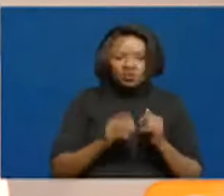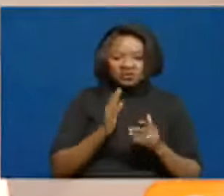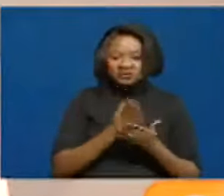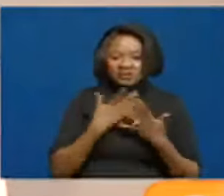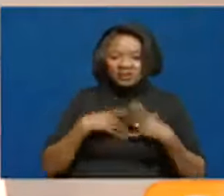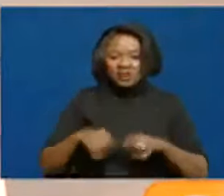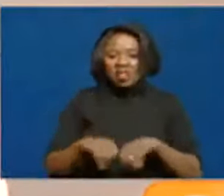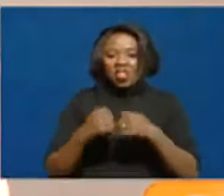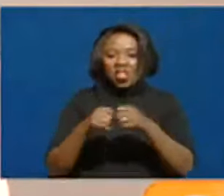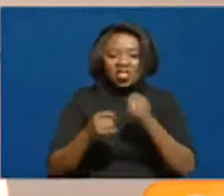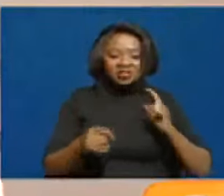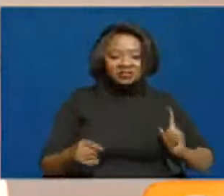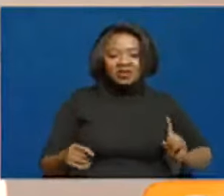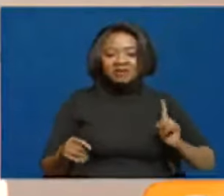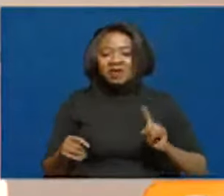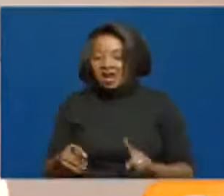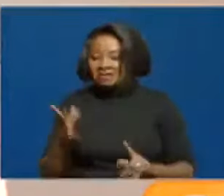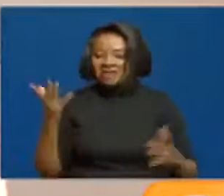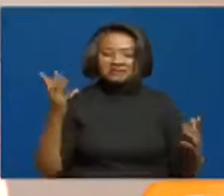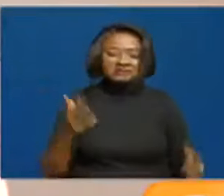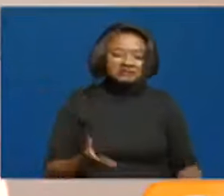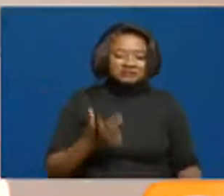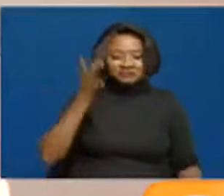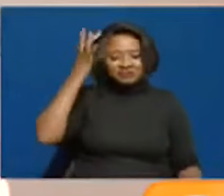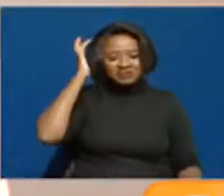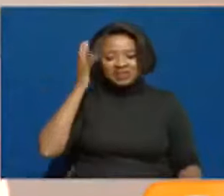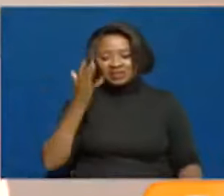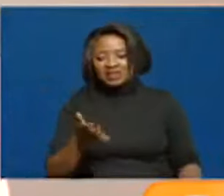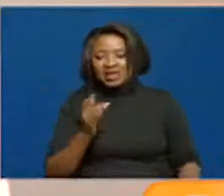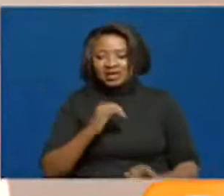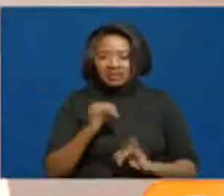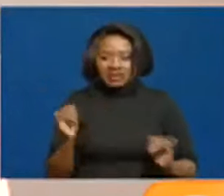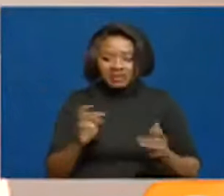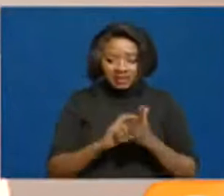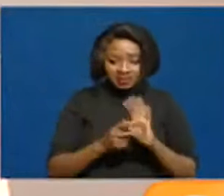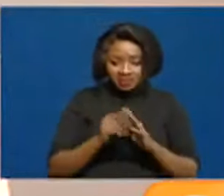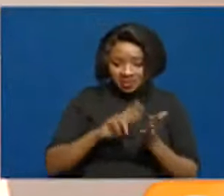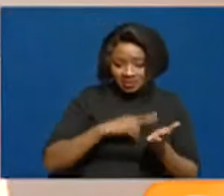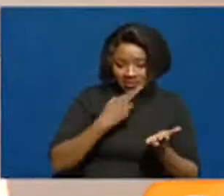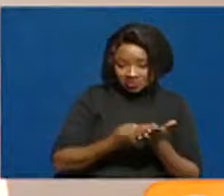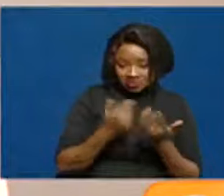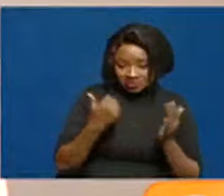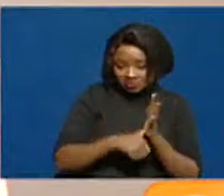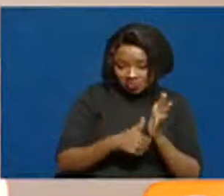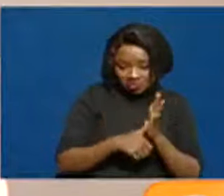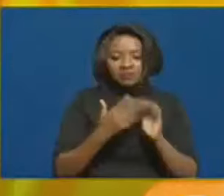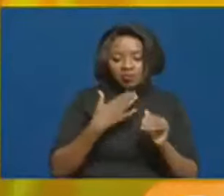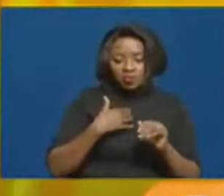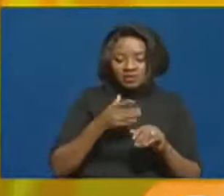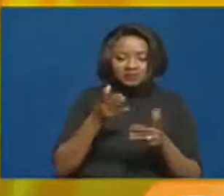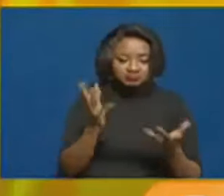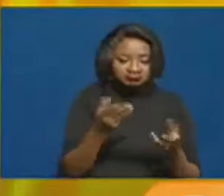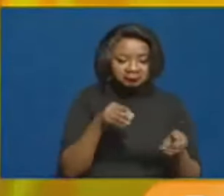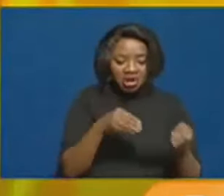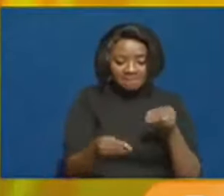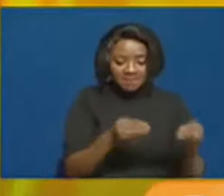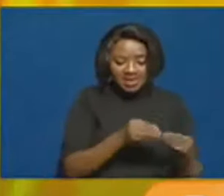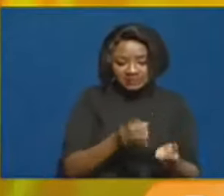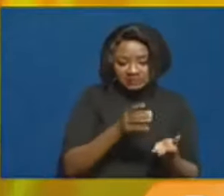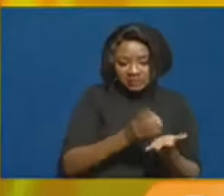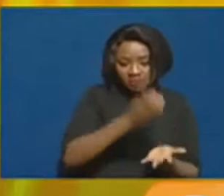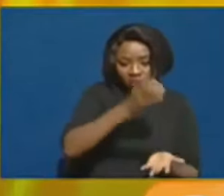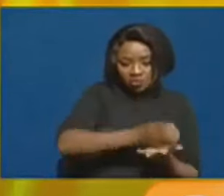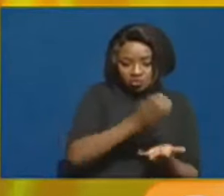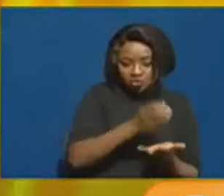By the time you show up, the damage is already done. Is this an issue of resource or what is the challenge? Because the police have what we call extended